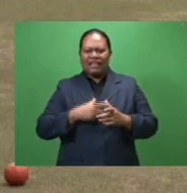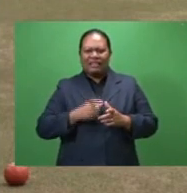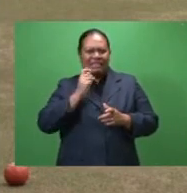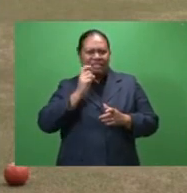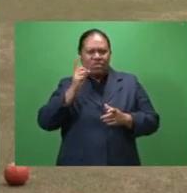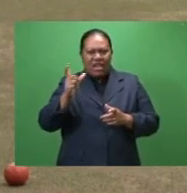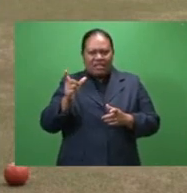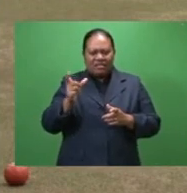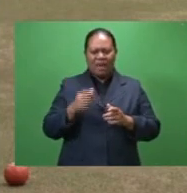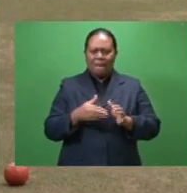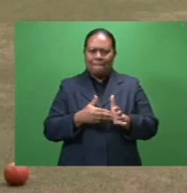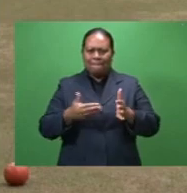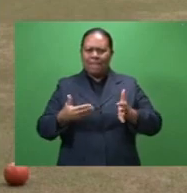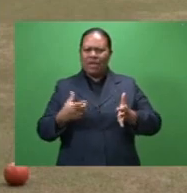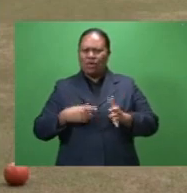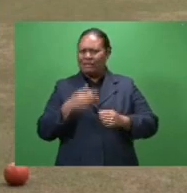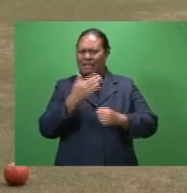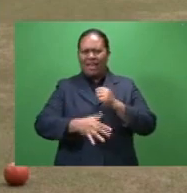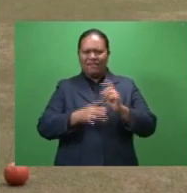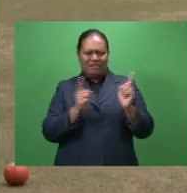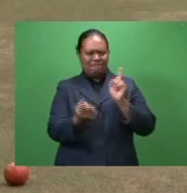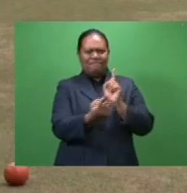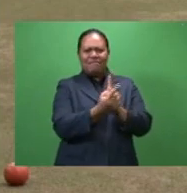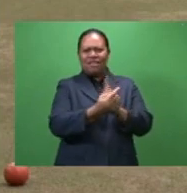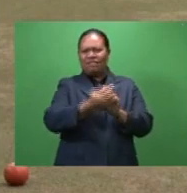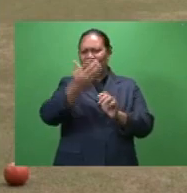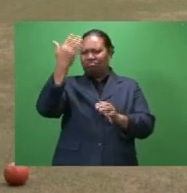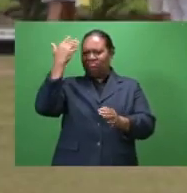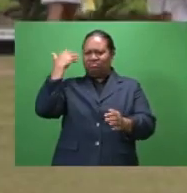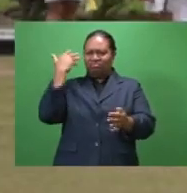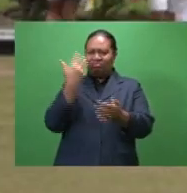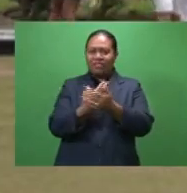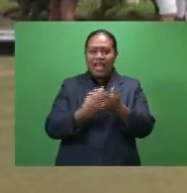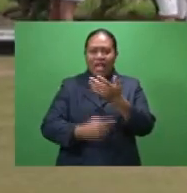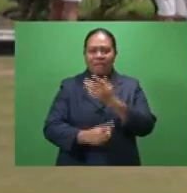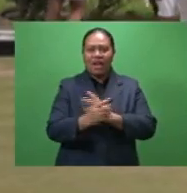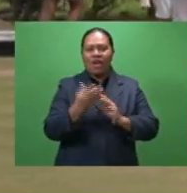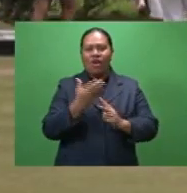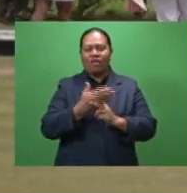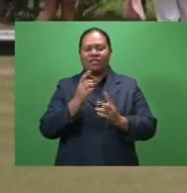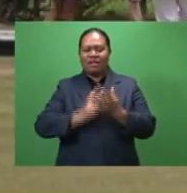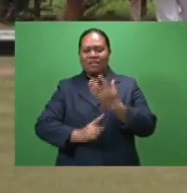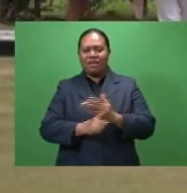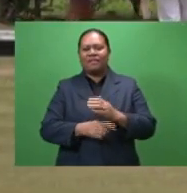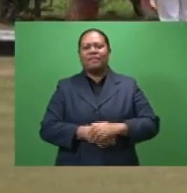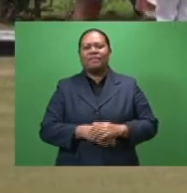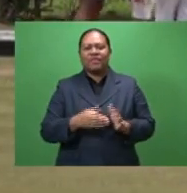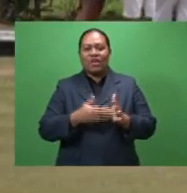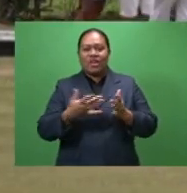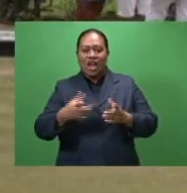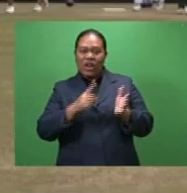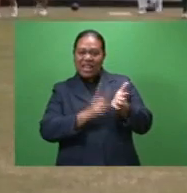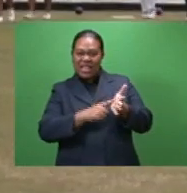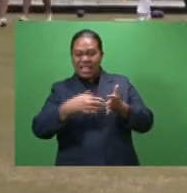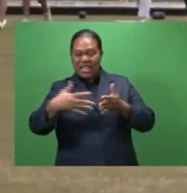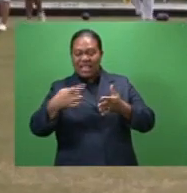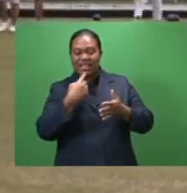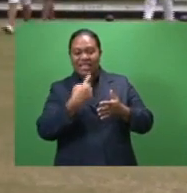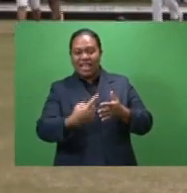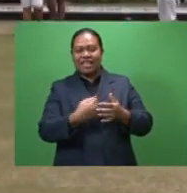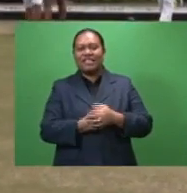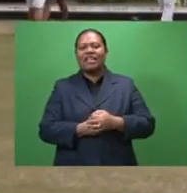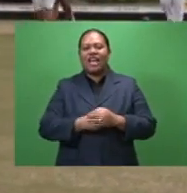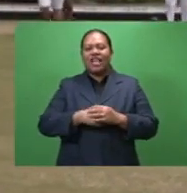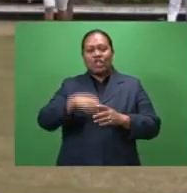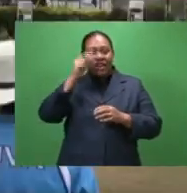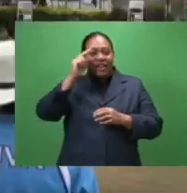haven't sort of seen each other since the lockdown. Local bowling sensation Litia Tikoisuva says